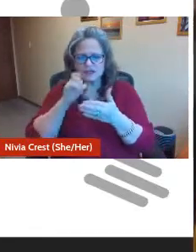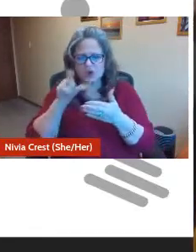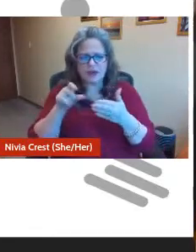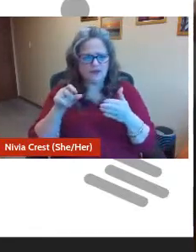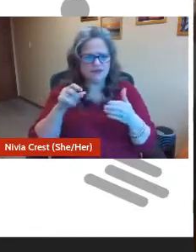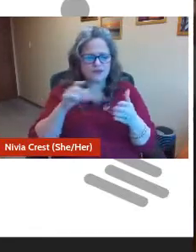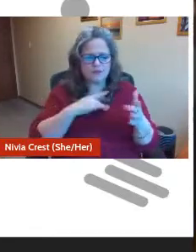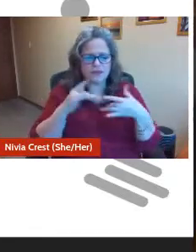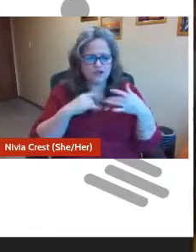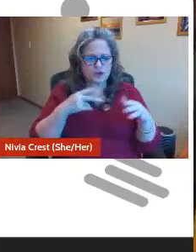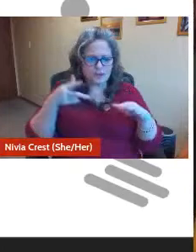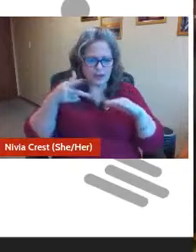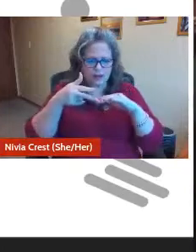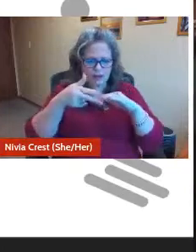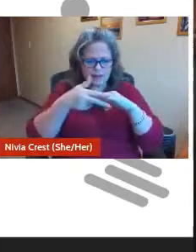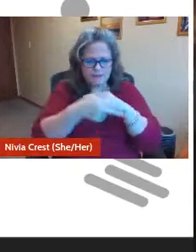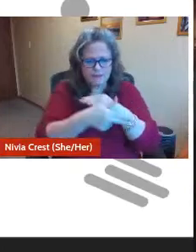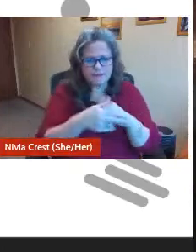cutting it.